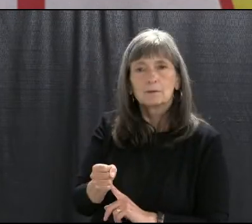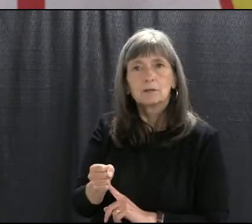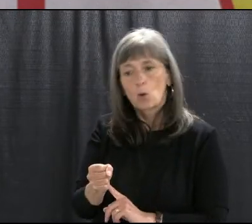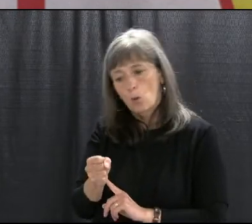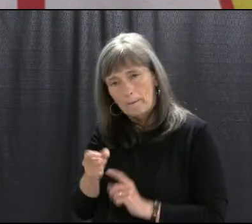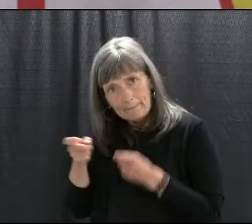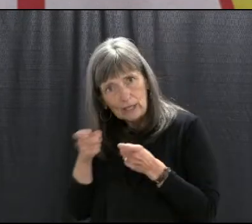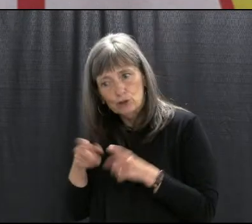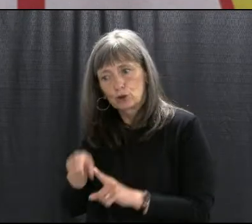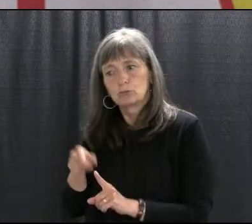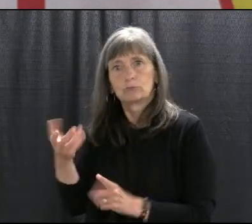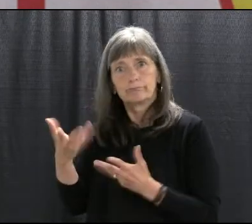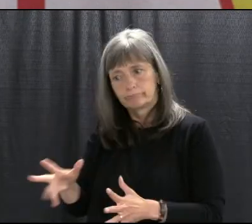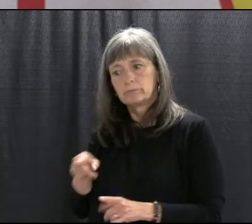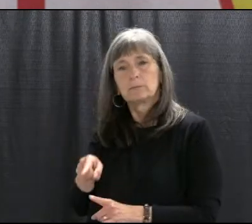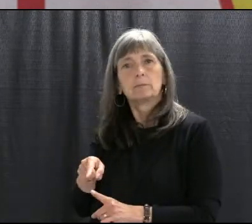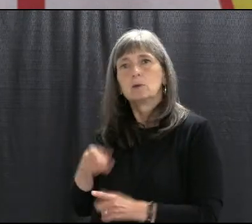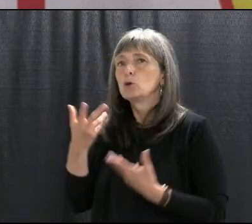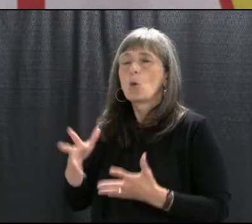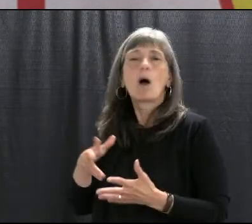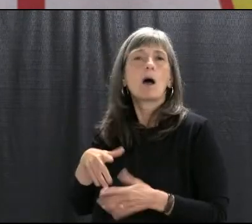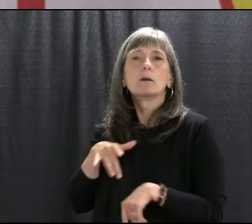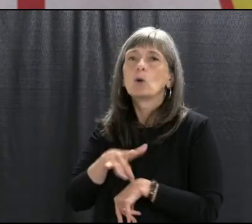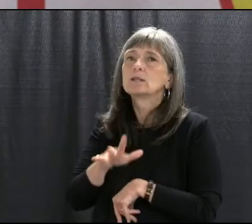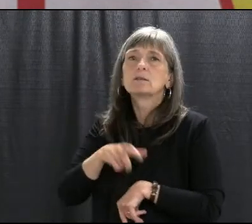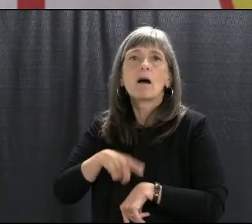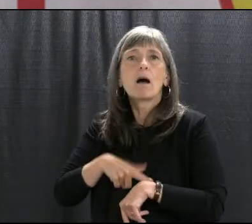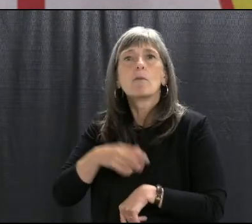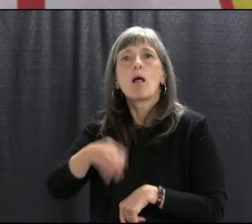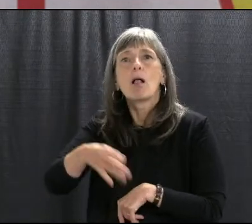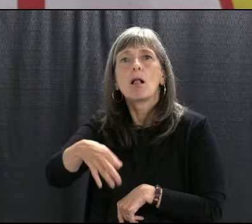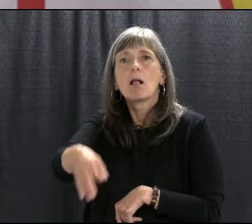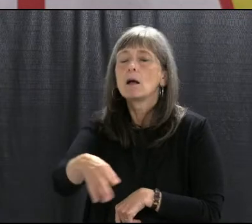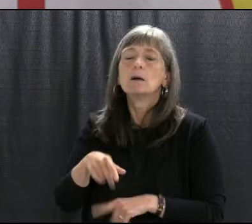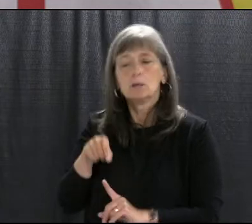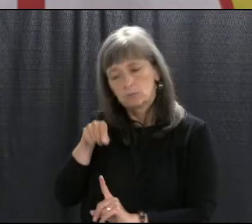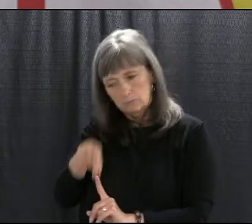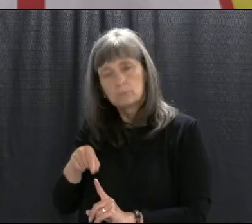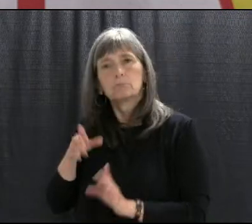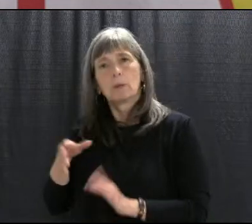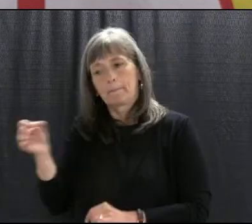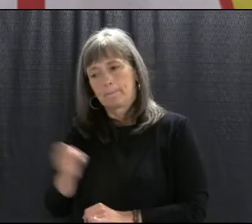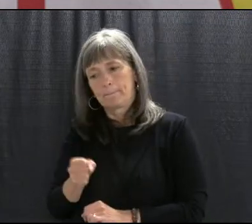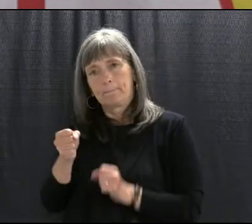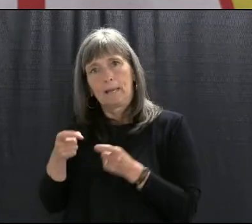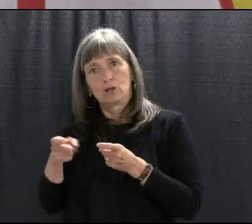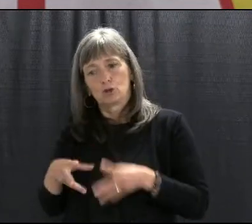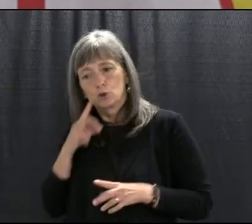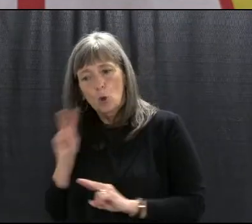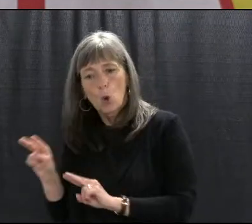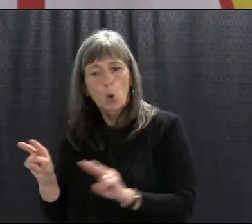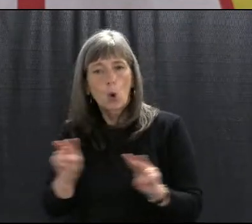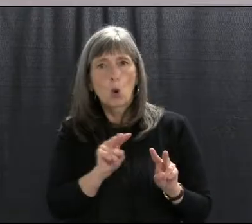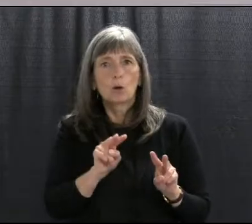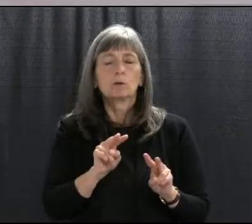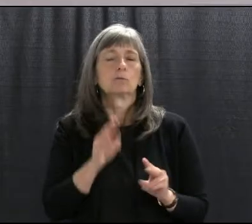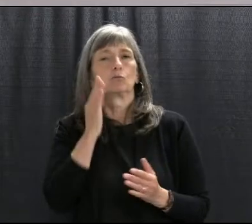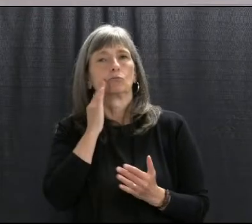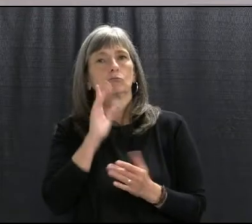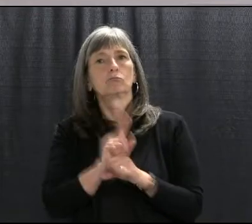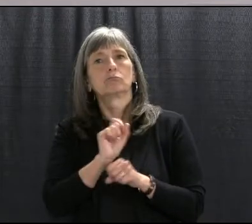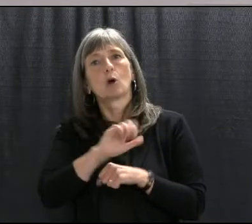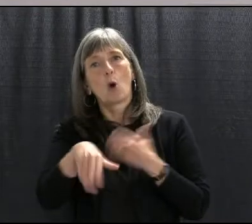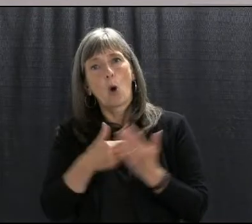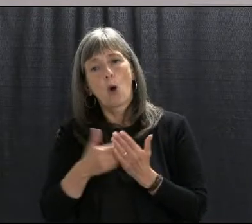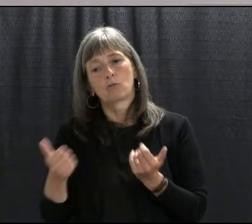that we waste no time in achieving the 32 recommendations. I would just like to add as well, the